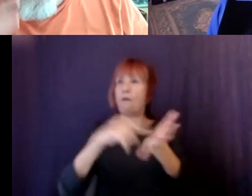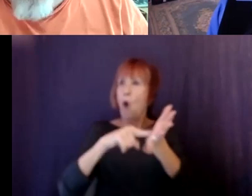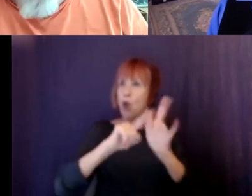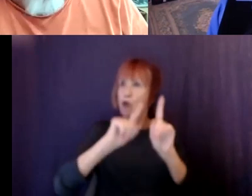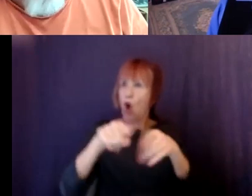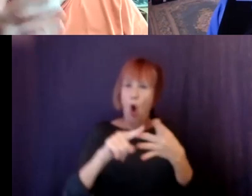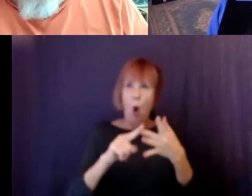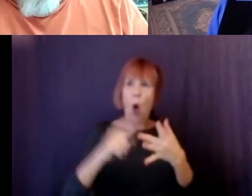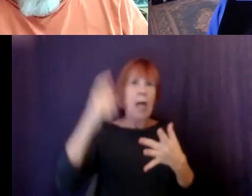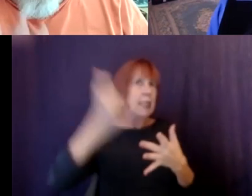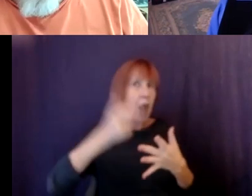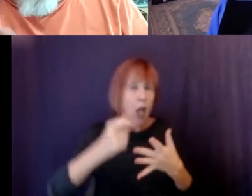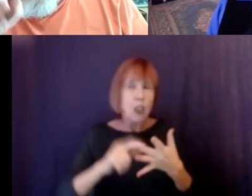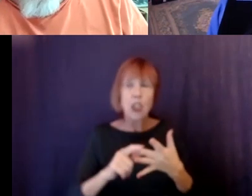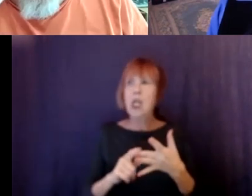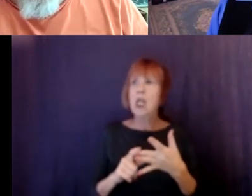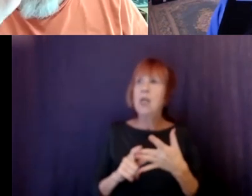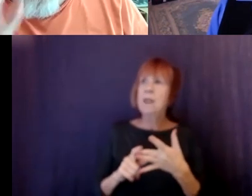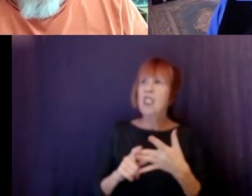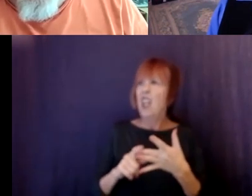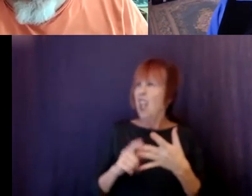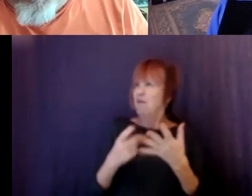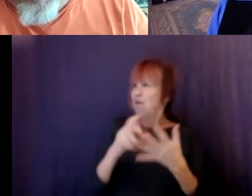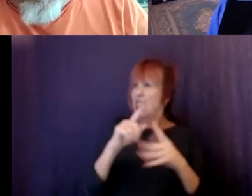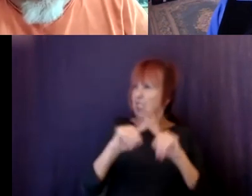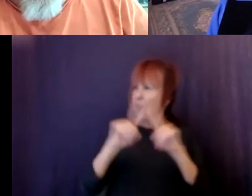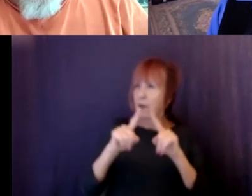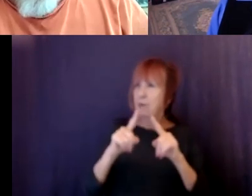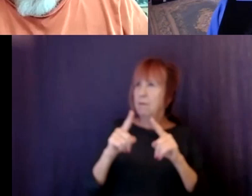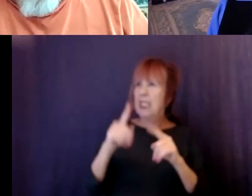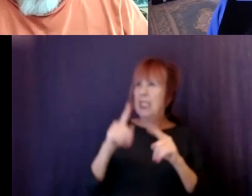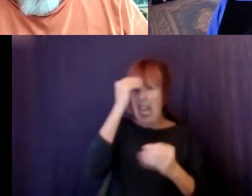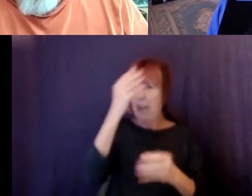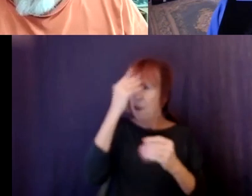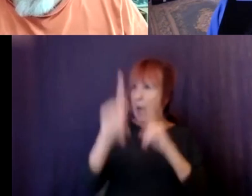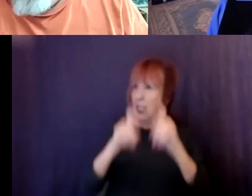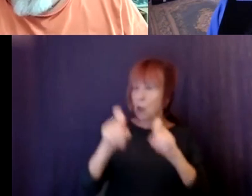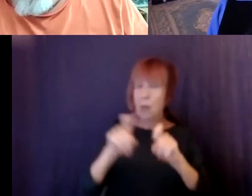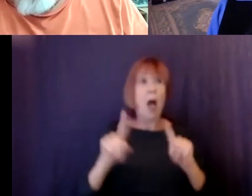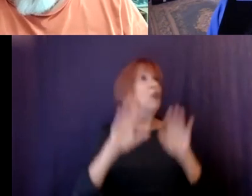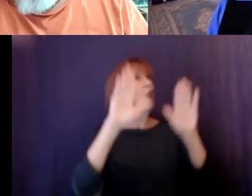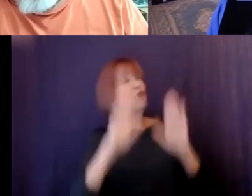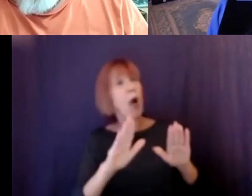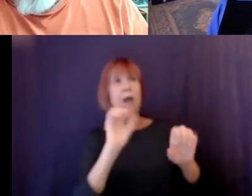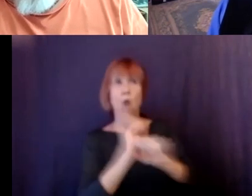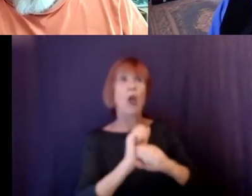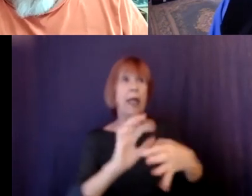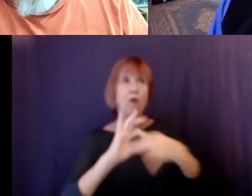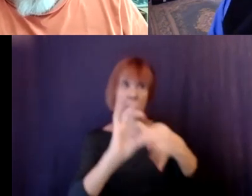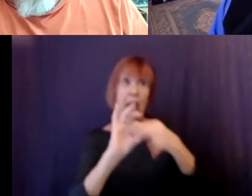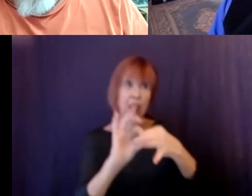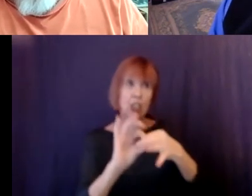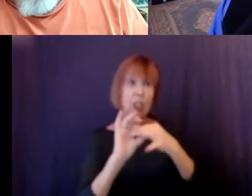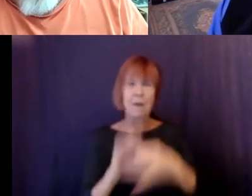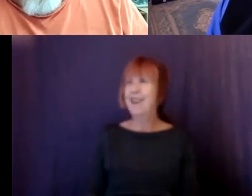there scholarships and other structural things, but it's a, it was a great working relationship. Love that. I